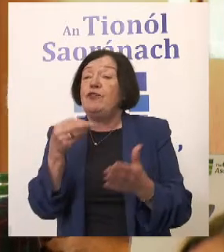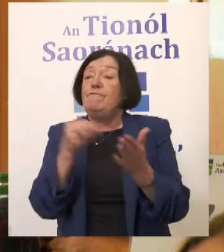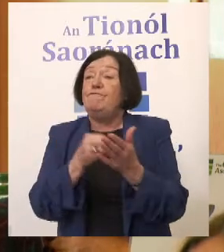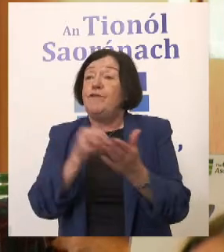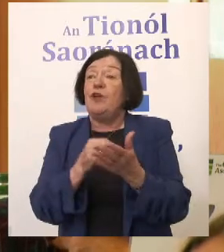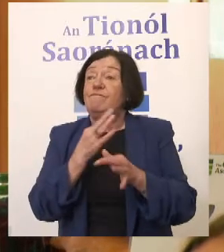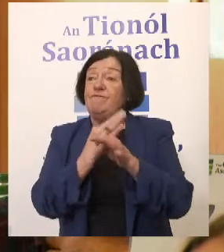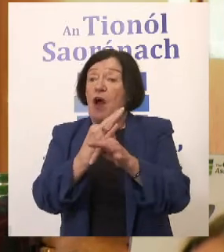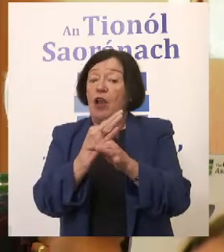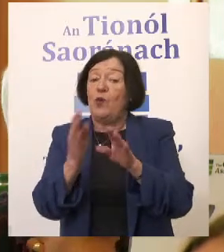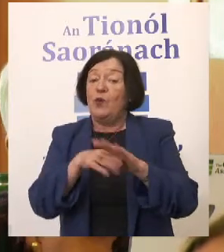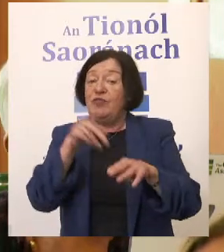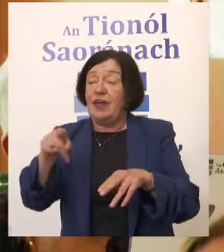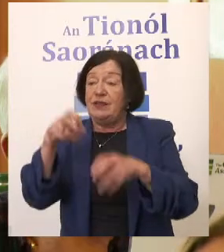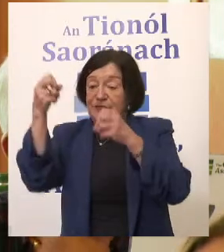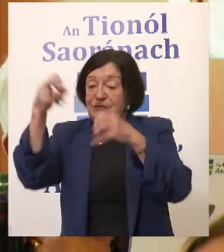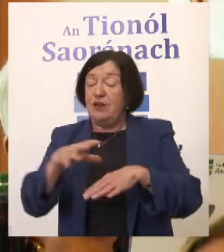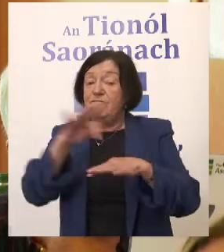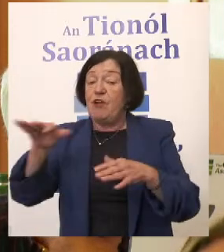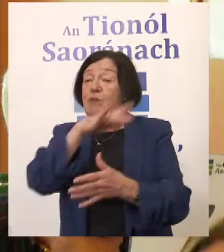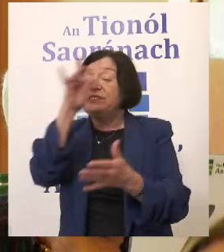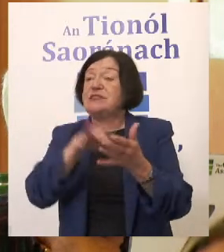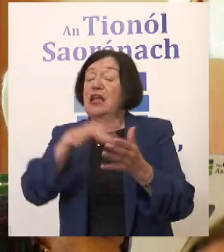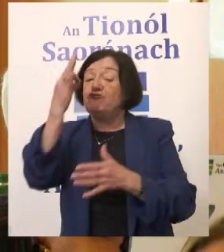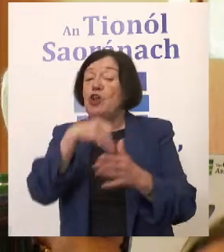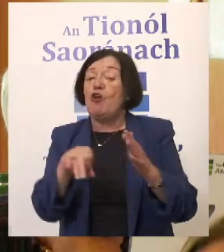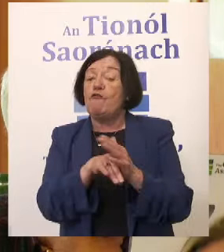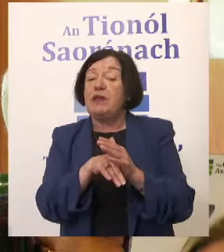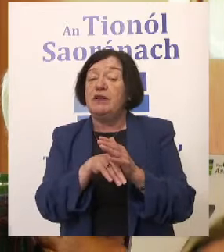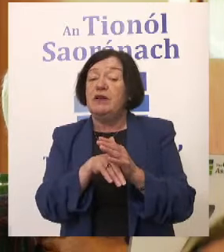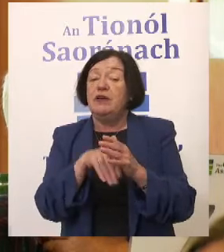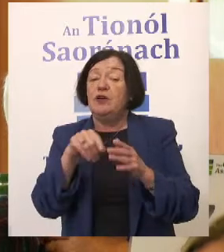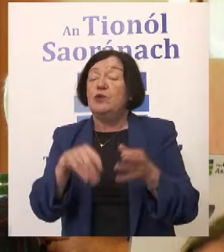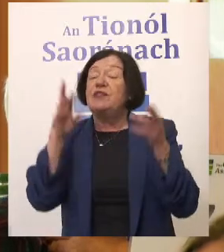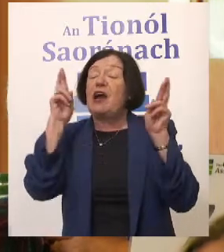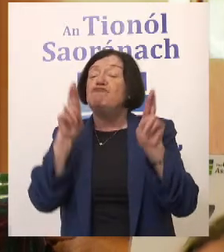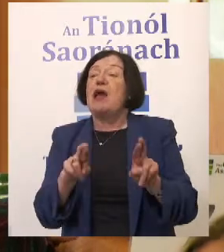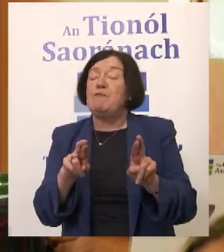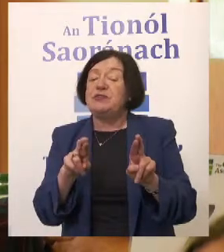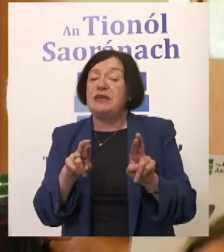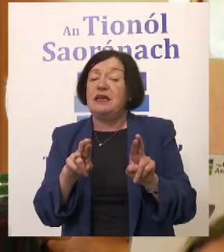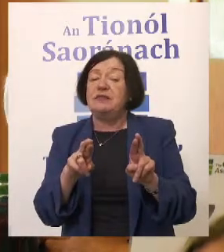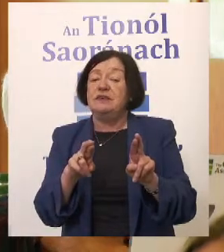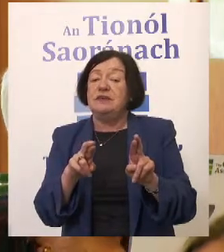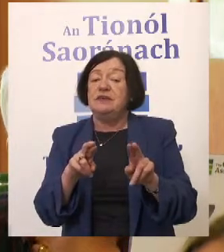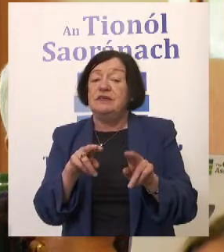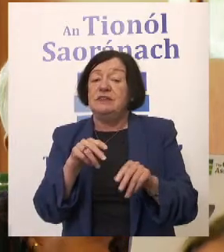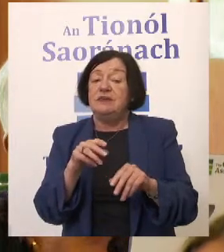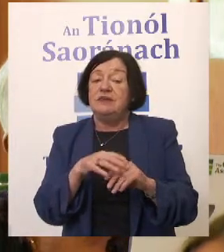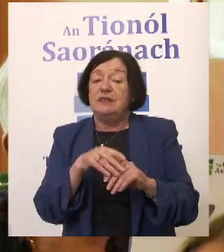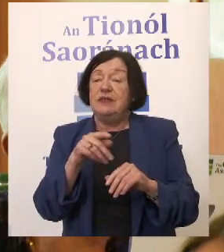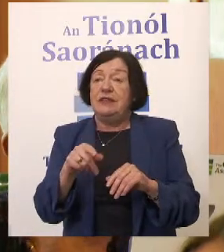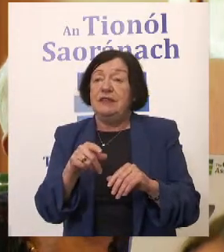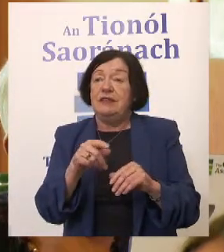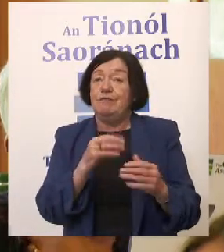follow this devolution from central government? Would that represent a burden rather than a